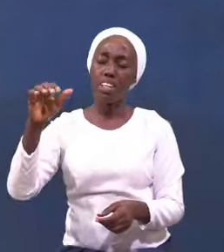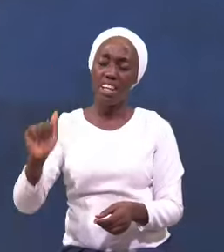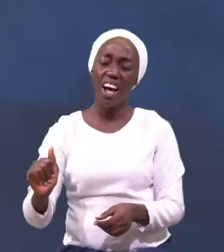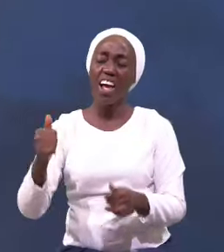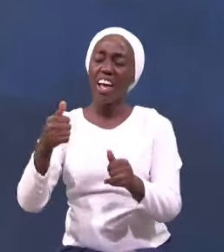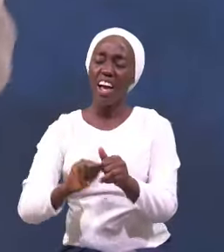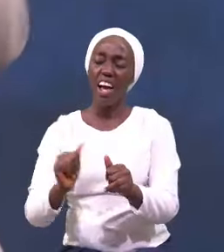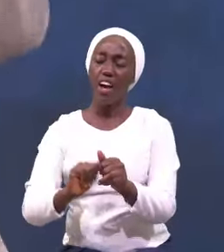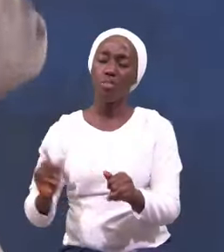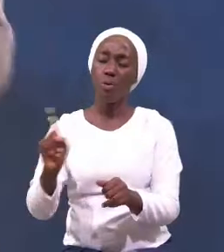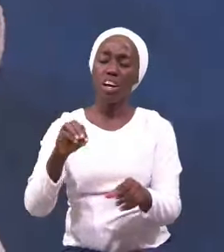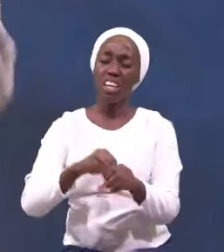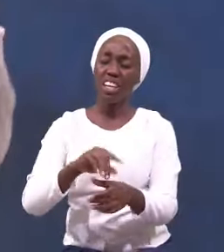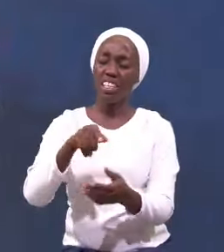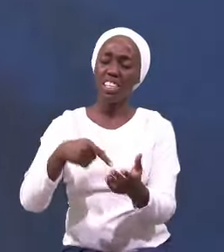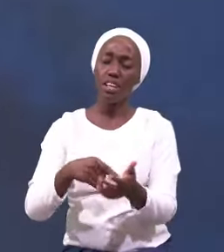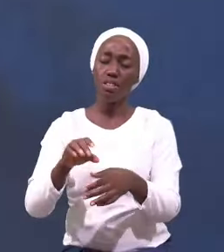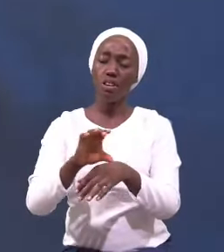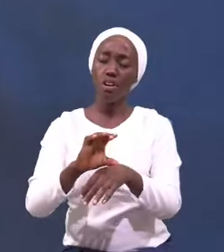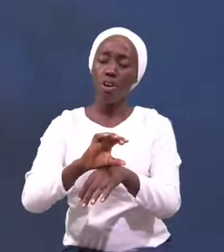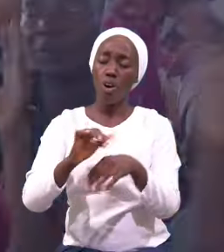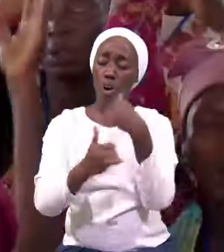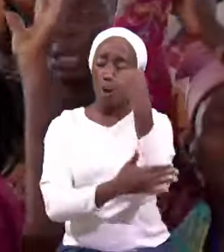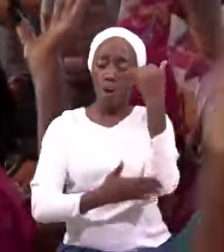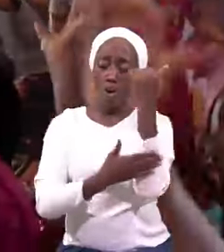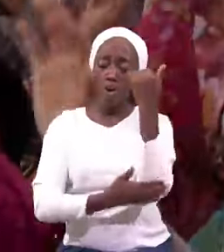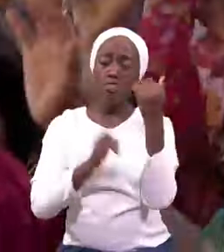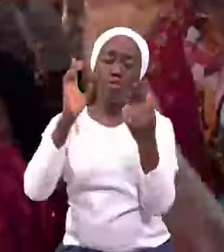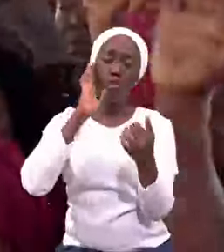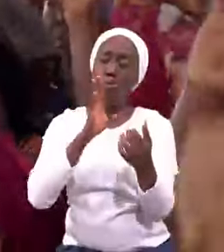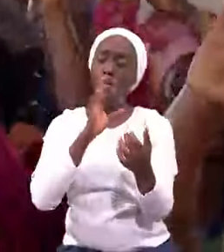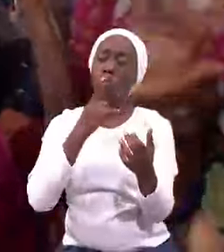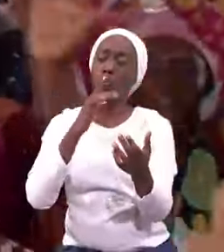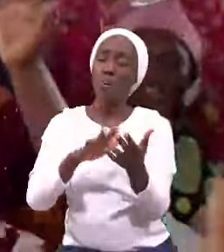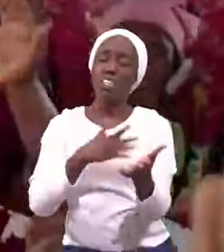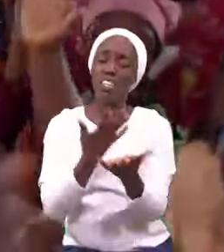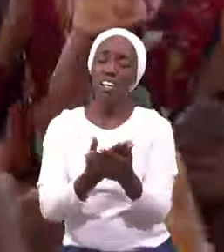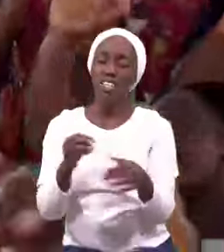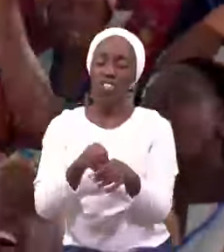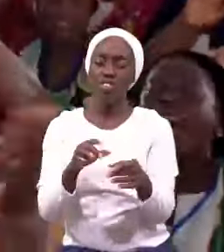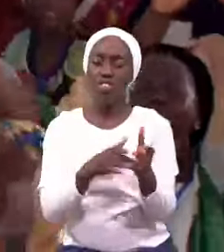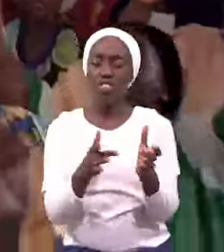Everywhere in this country, your witnesses in Jesus' name.